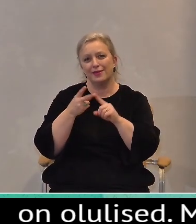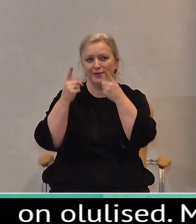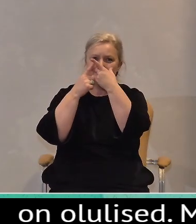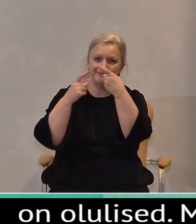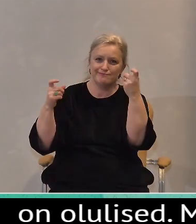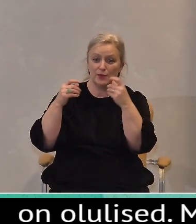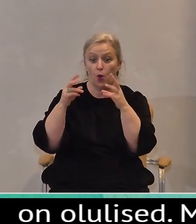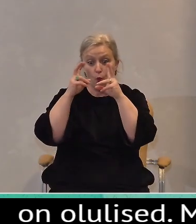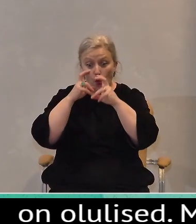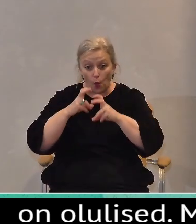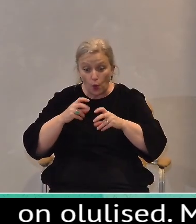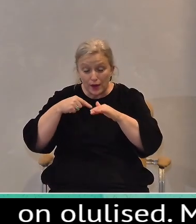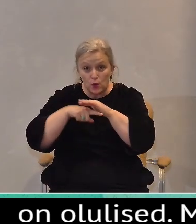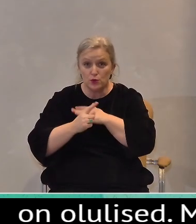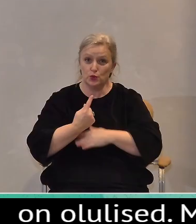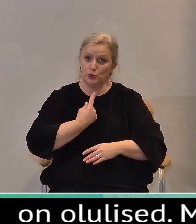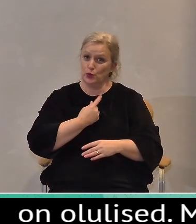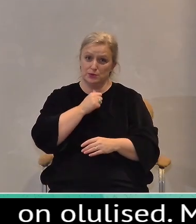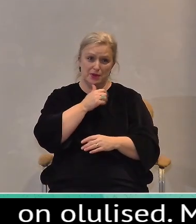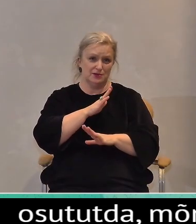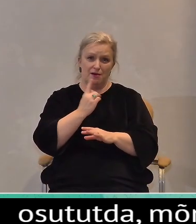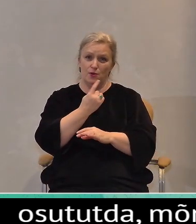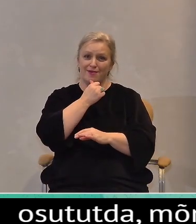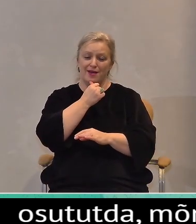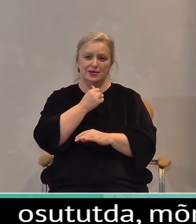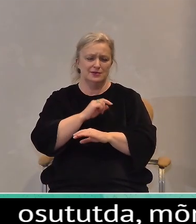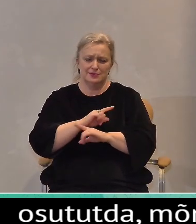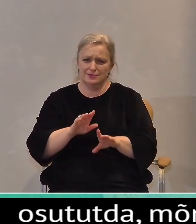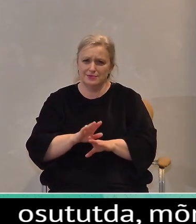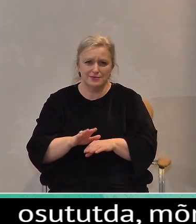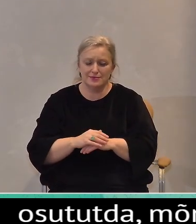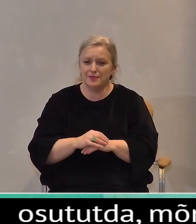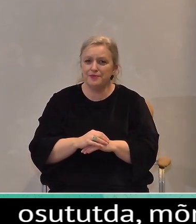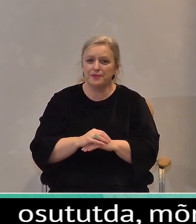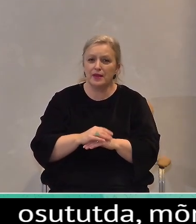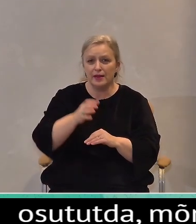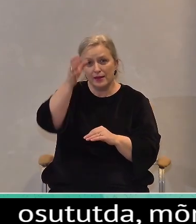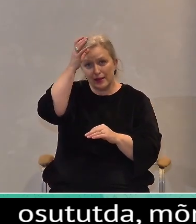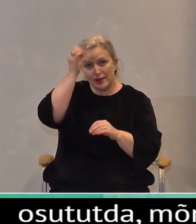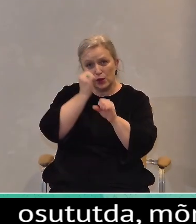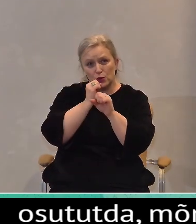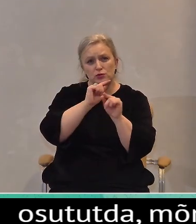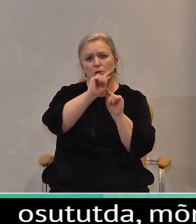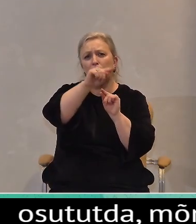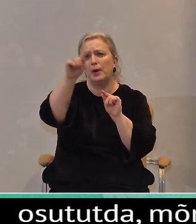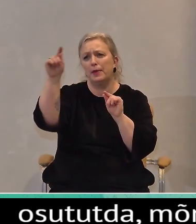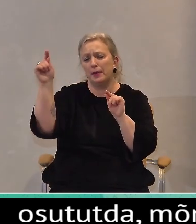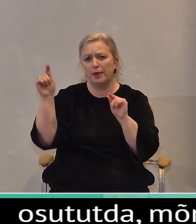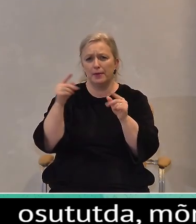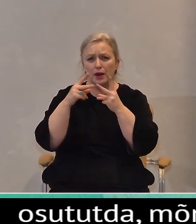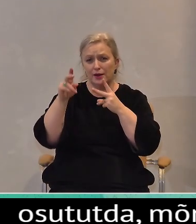express my gratitude to. This is a massively international group, and it is clear that we cannot do this